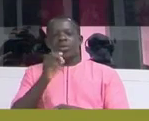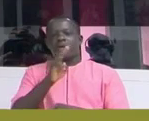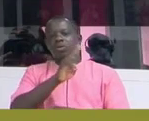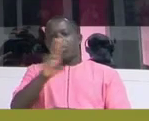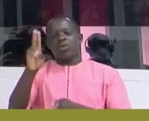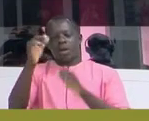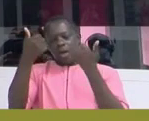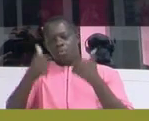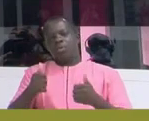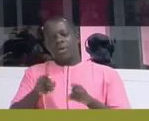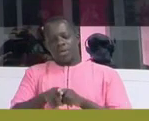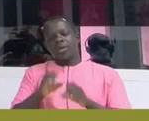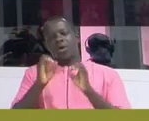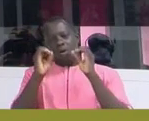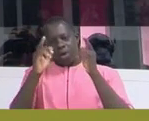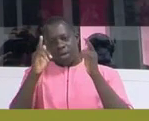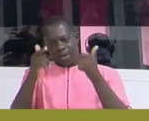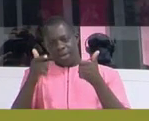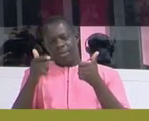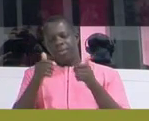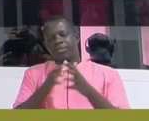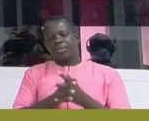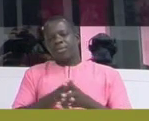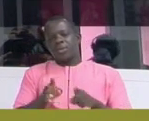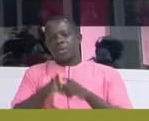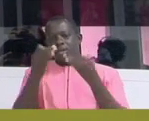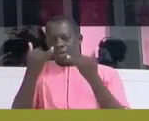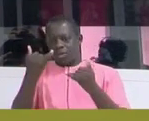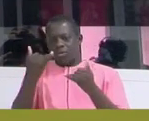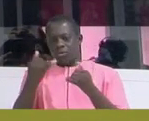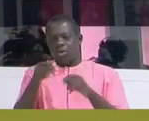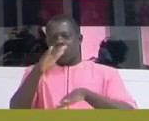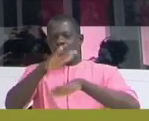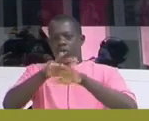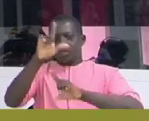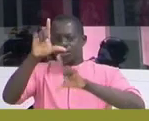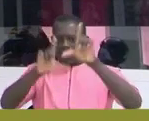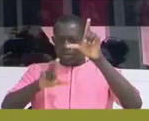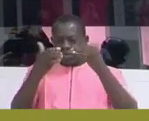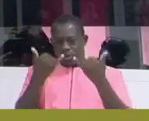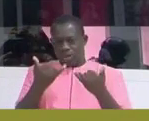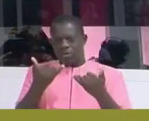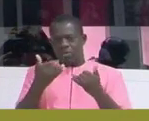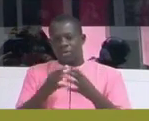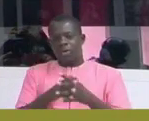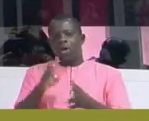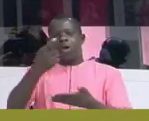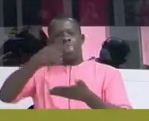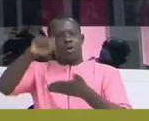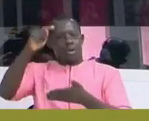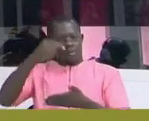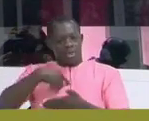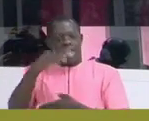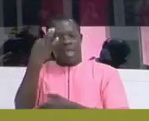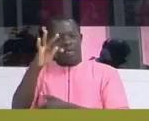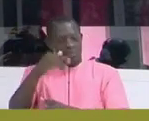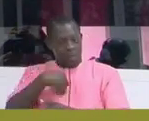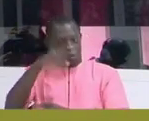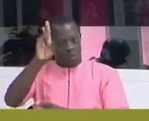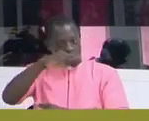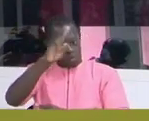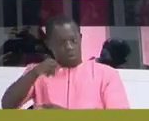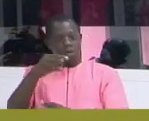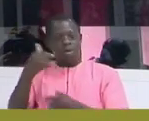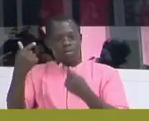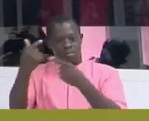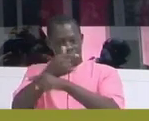us. He said that will not be the case. I said okay fine at this stage correct me